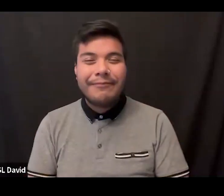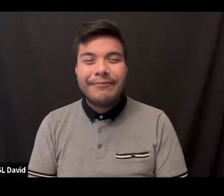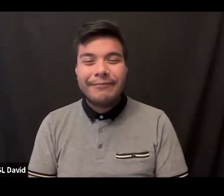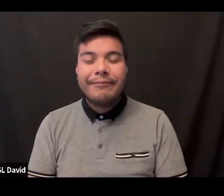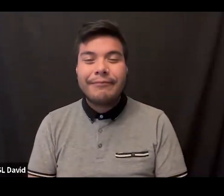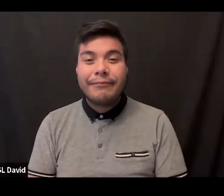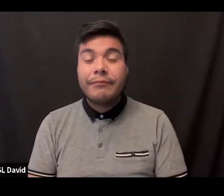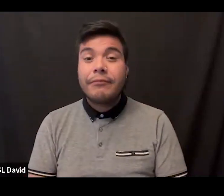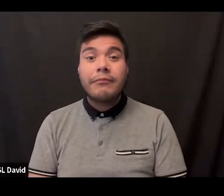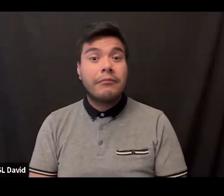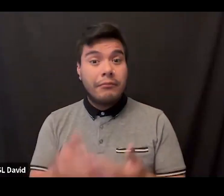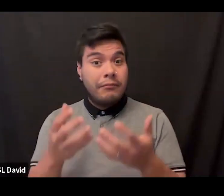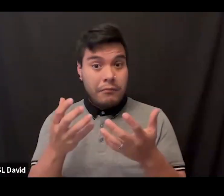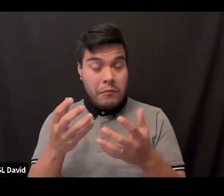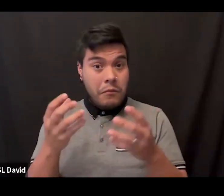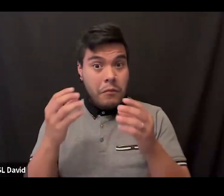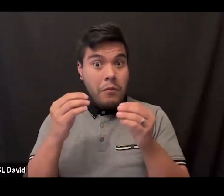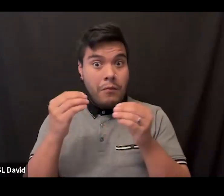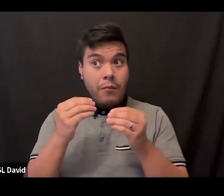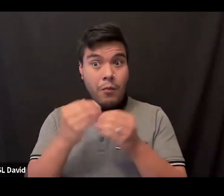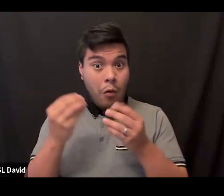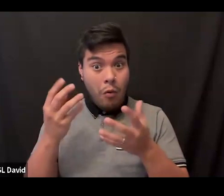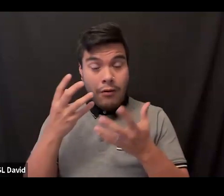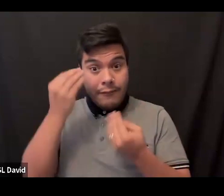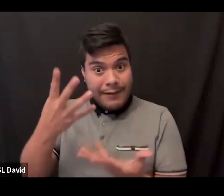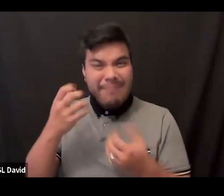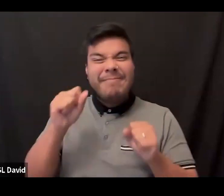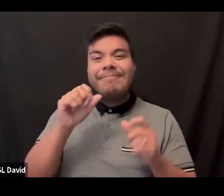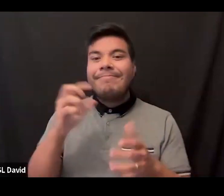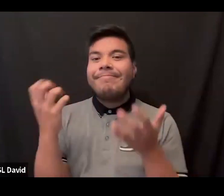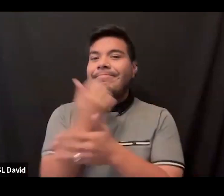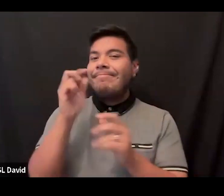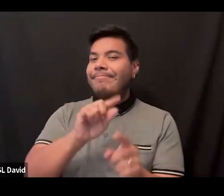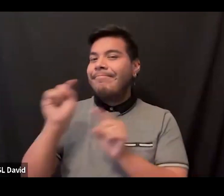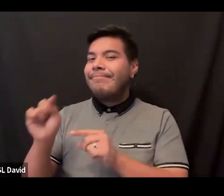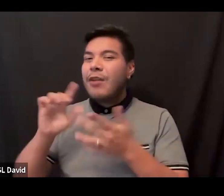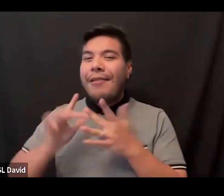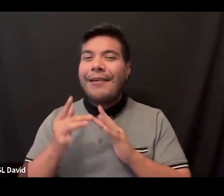To see more amazing films like this, please visit